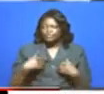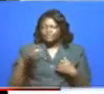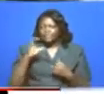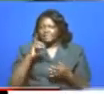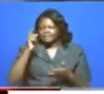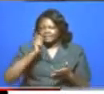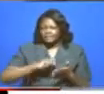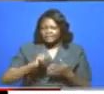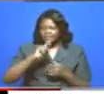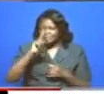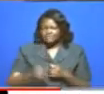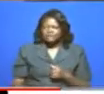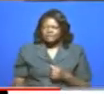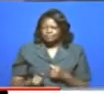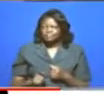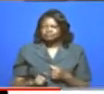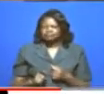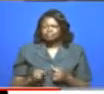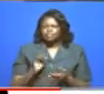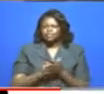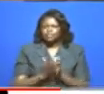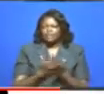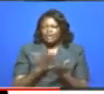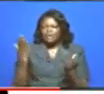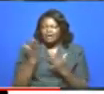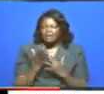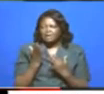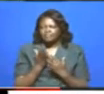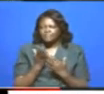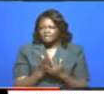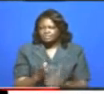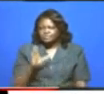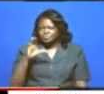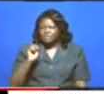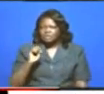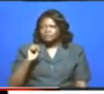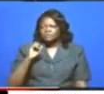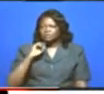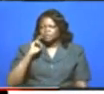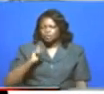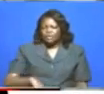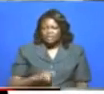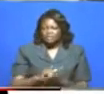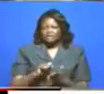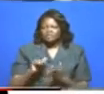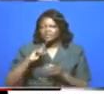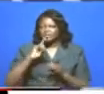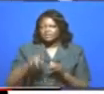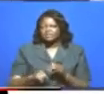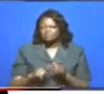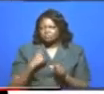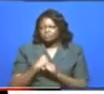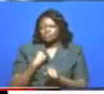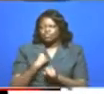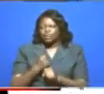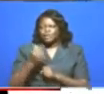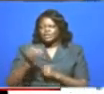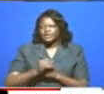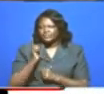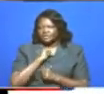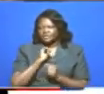examination devoid of any interference. Meanwhile, CS Magoha said KCP exams marking exercise is almost complete, with the